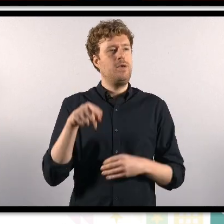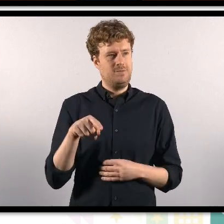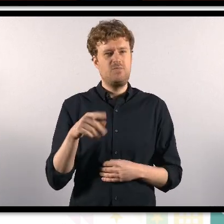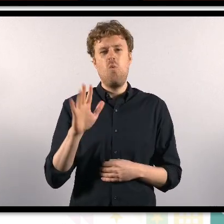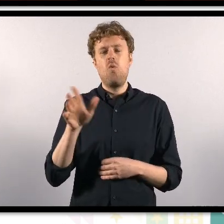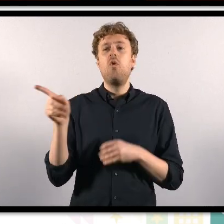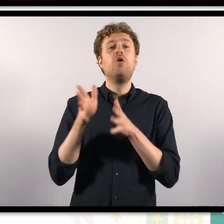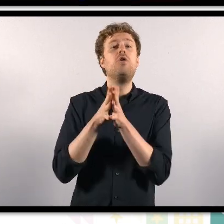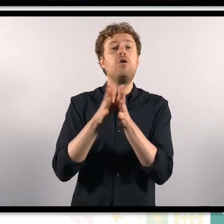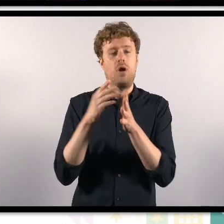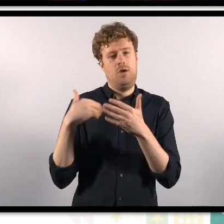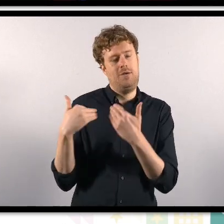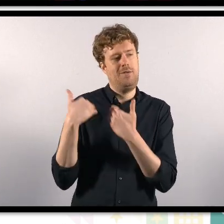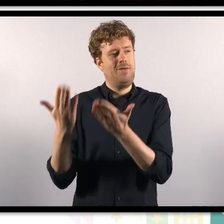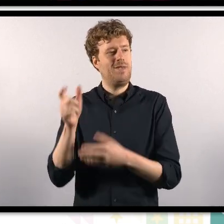out.